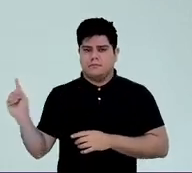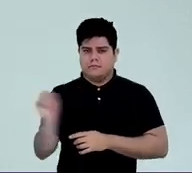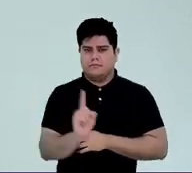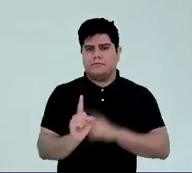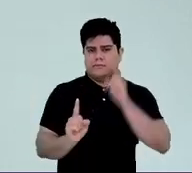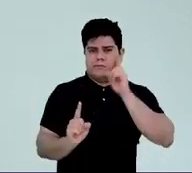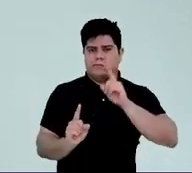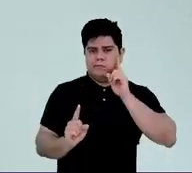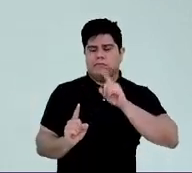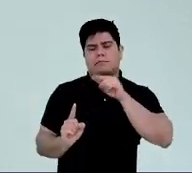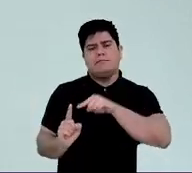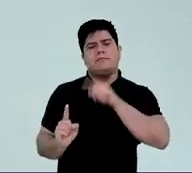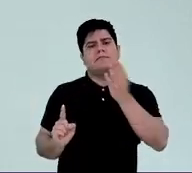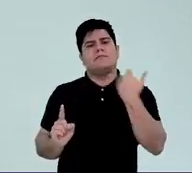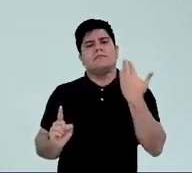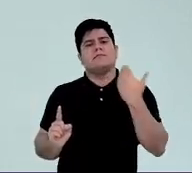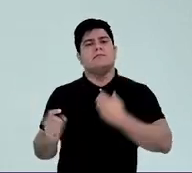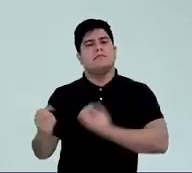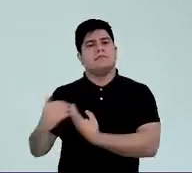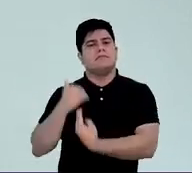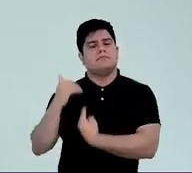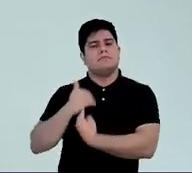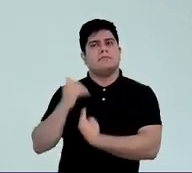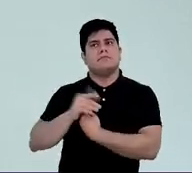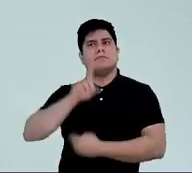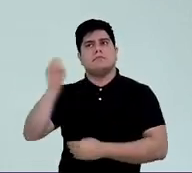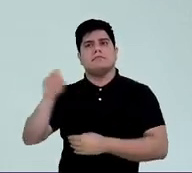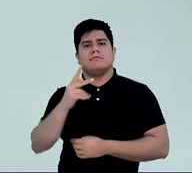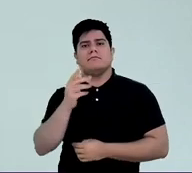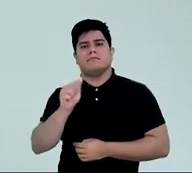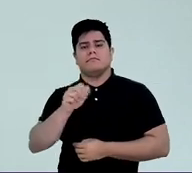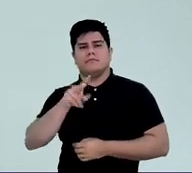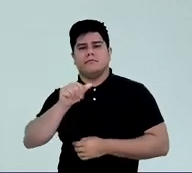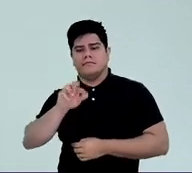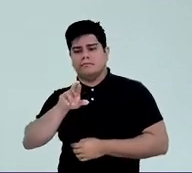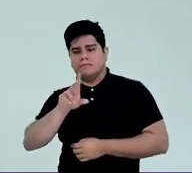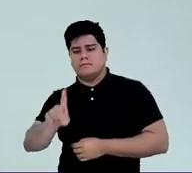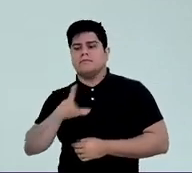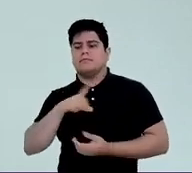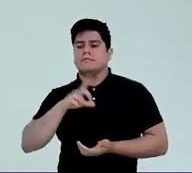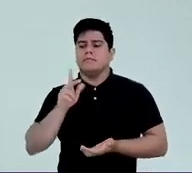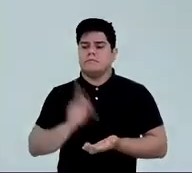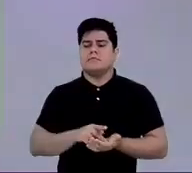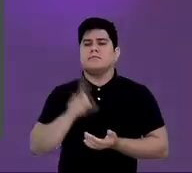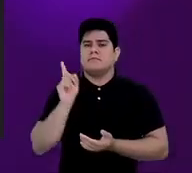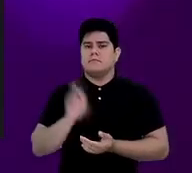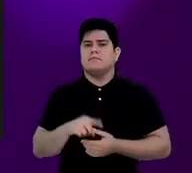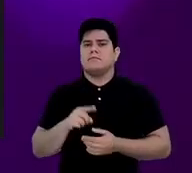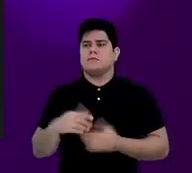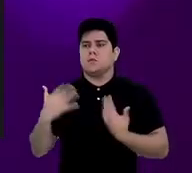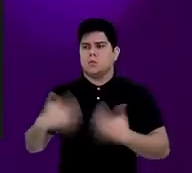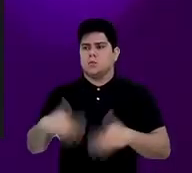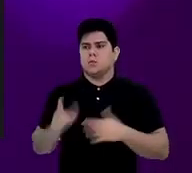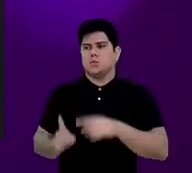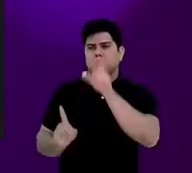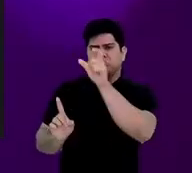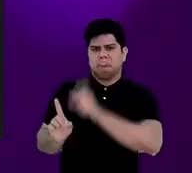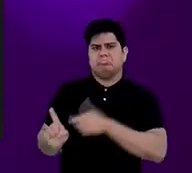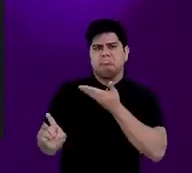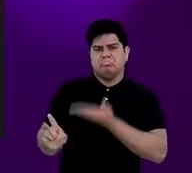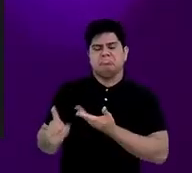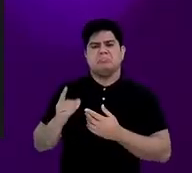probably the greatest name in fotobiomodulation therapy in the world, and a very important